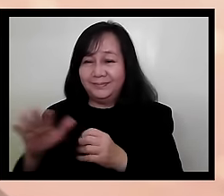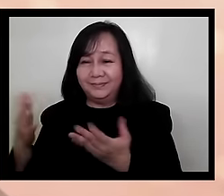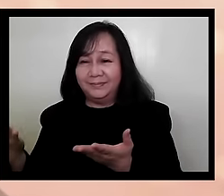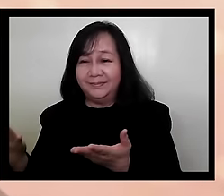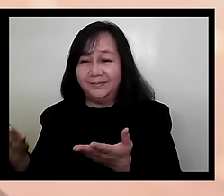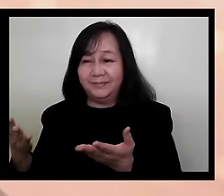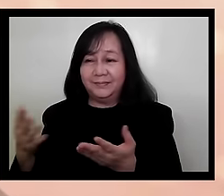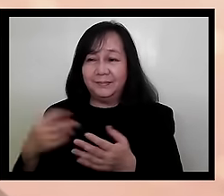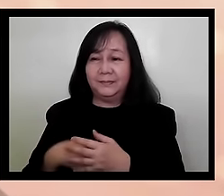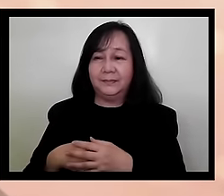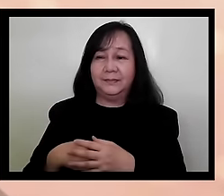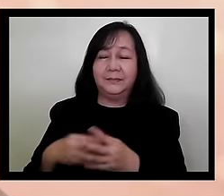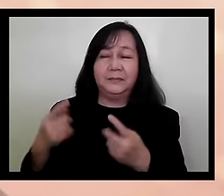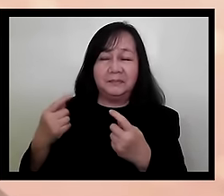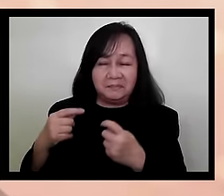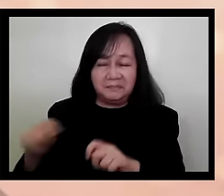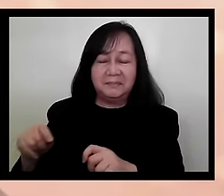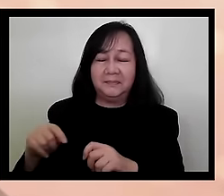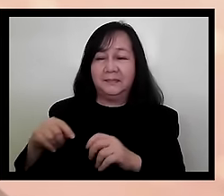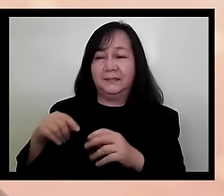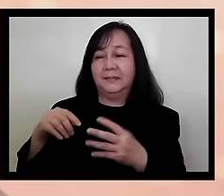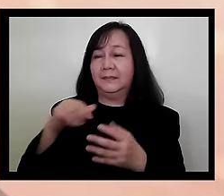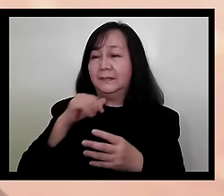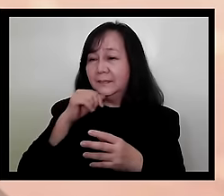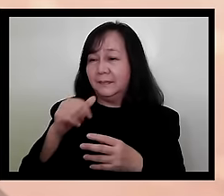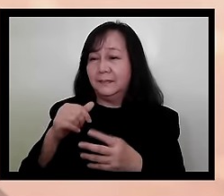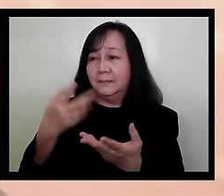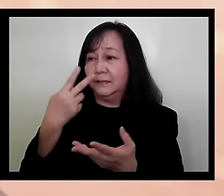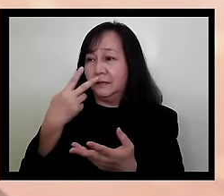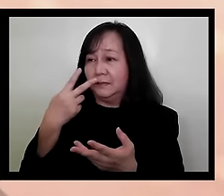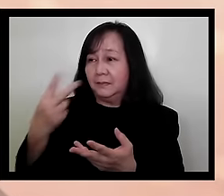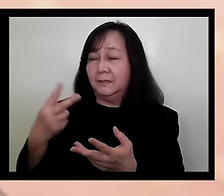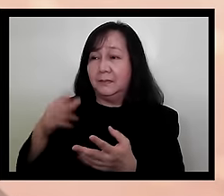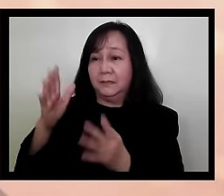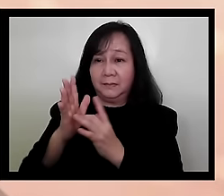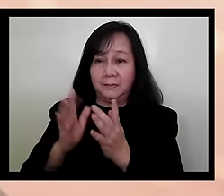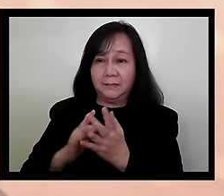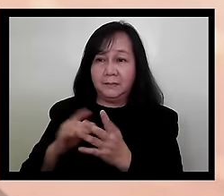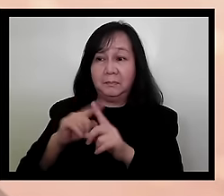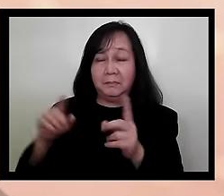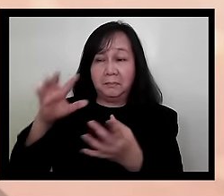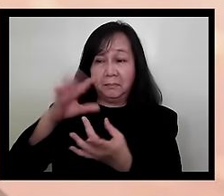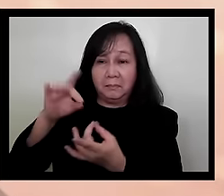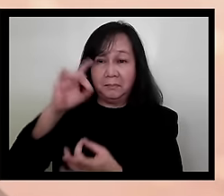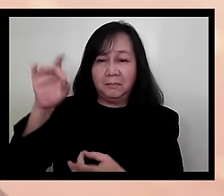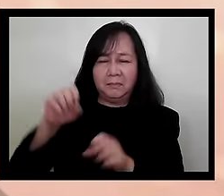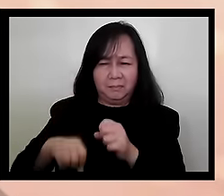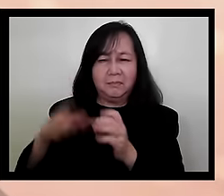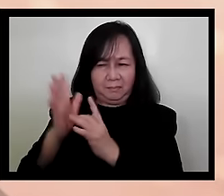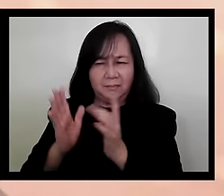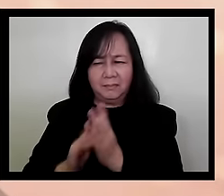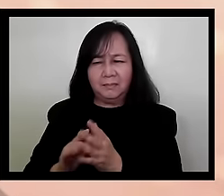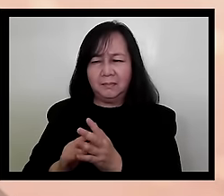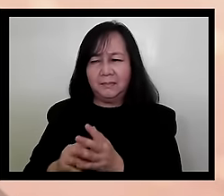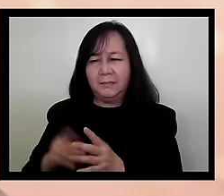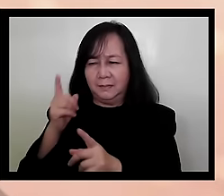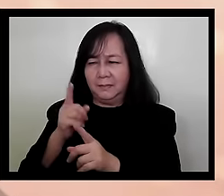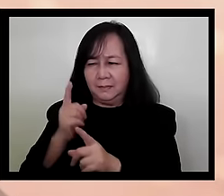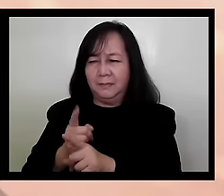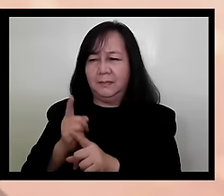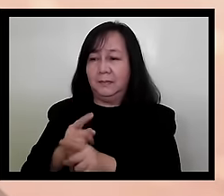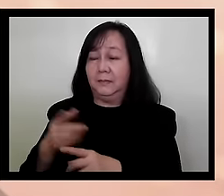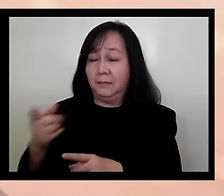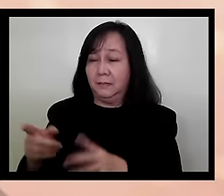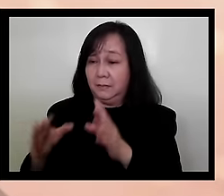no they still saw a ghost and Jesus had to convince them no no if